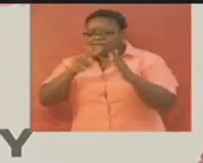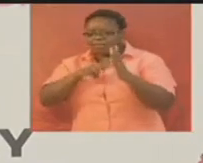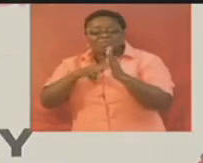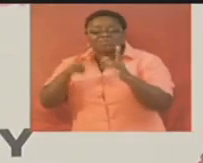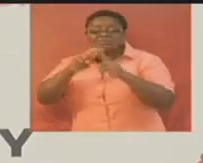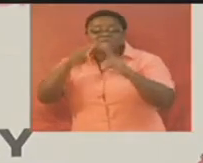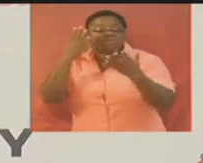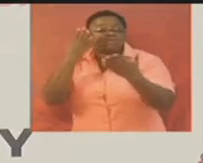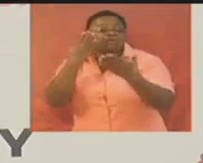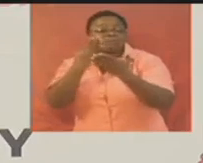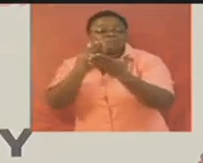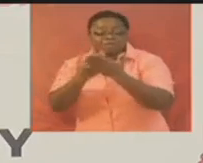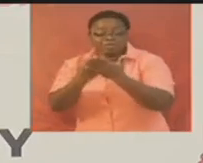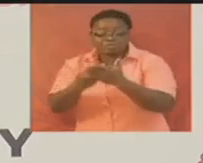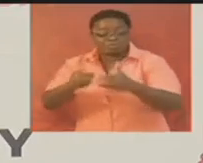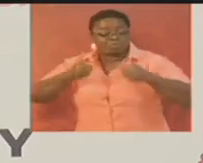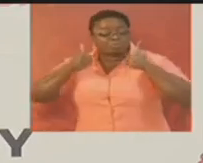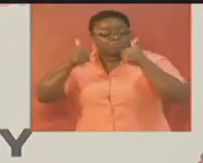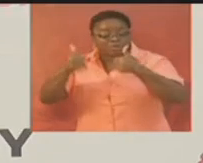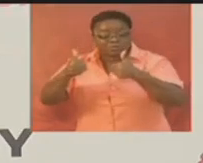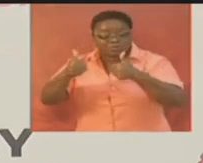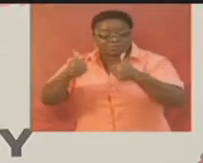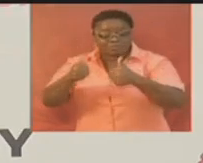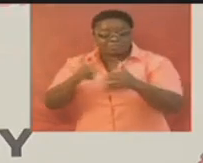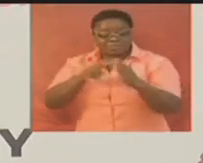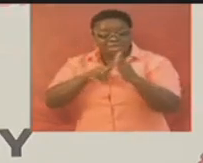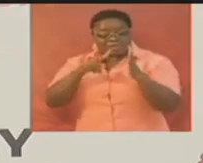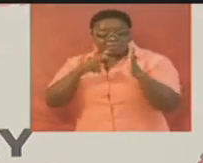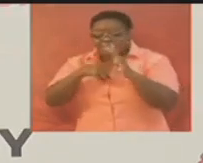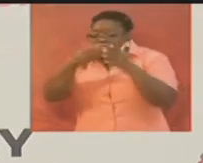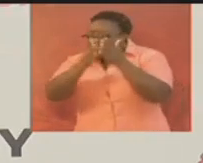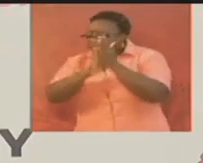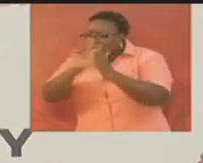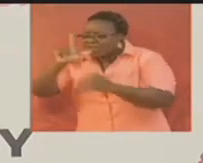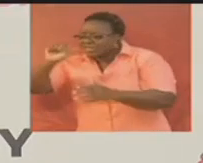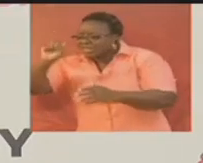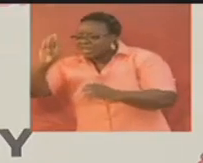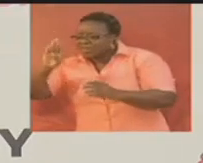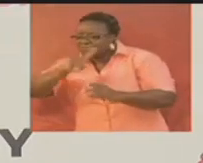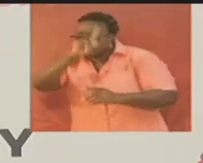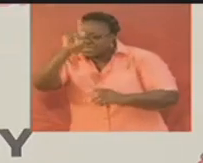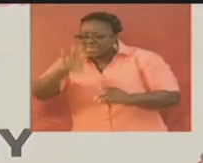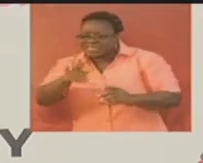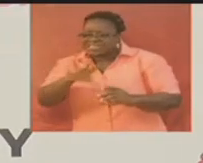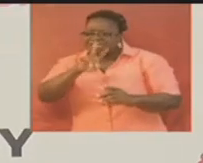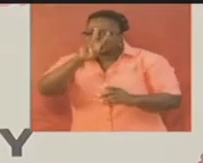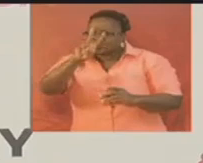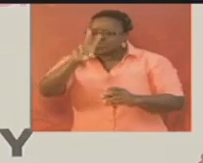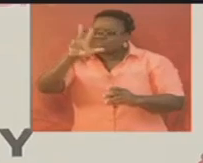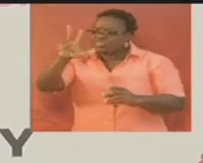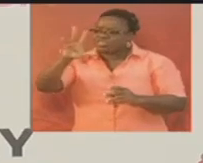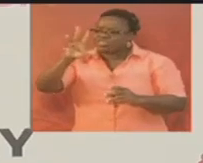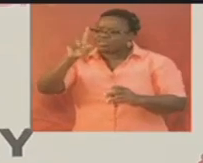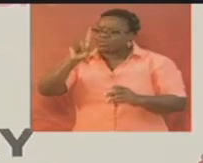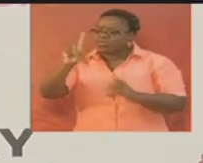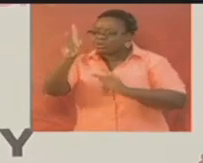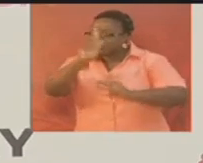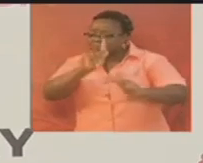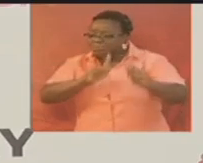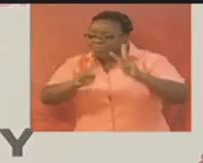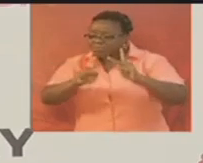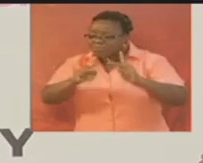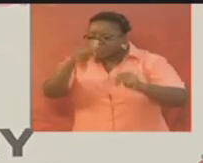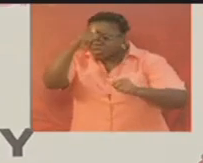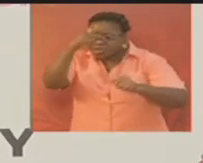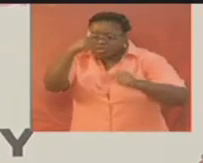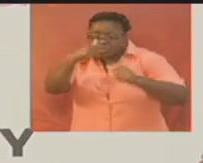sign. So we would have, over that particular period, I asked the lab, we would have tested about 231 samples, and reminding the population